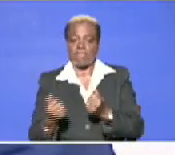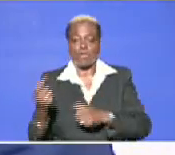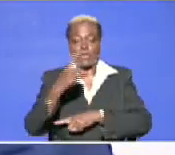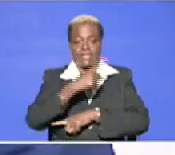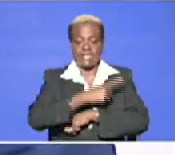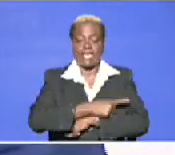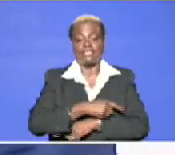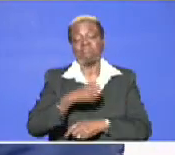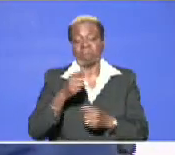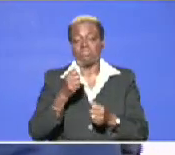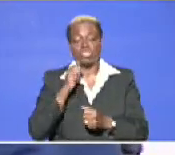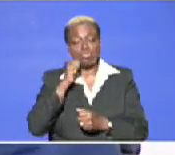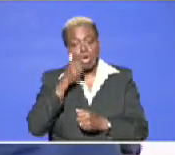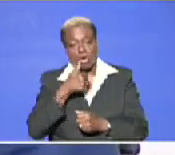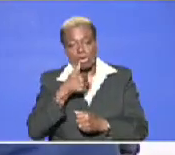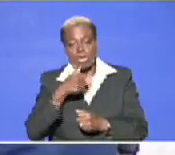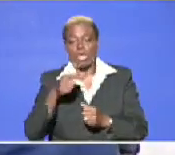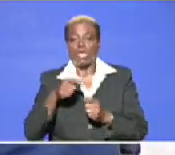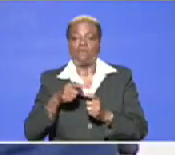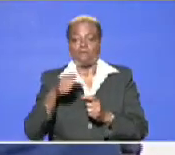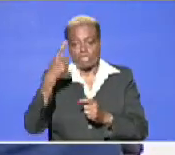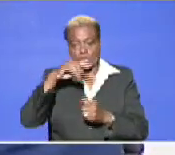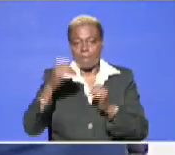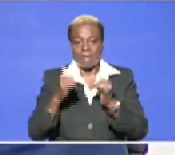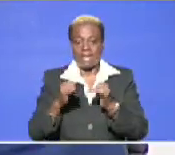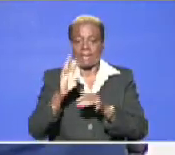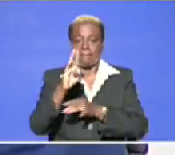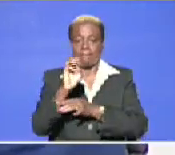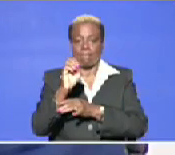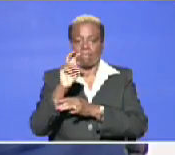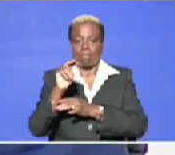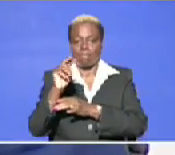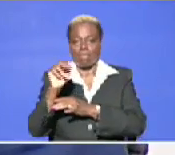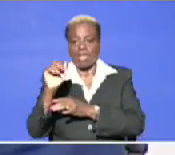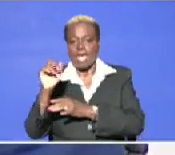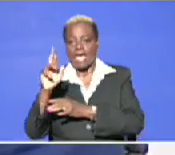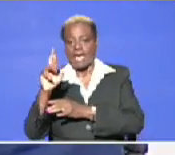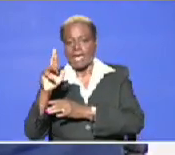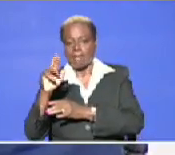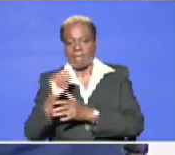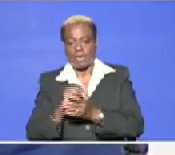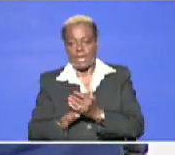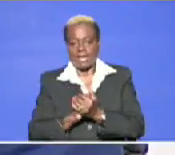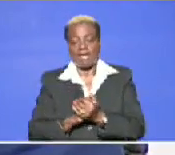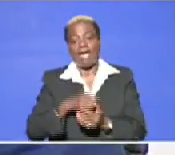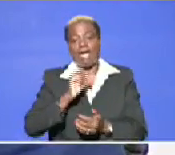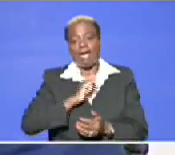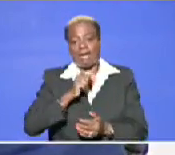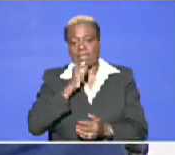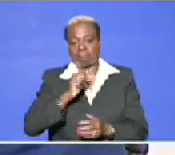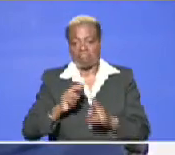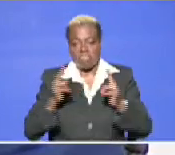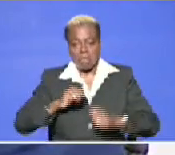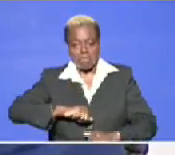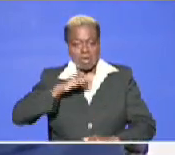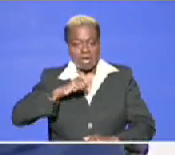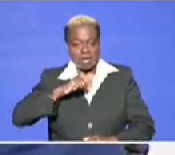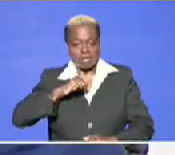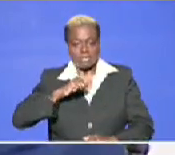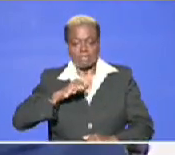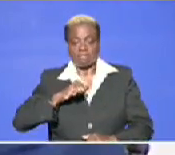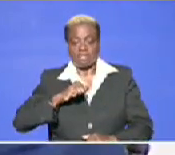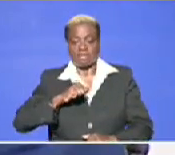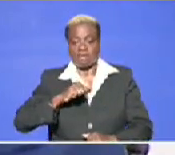face Bonaire. But again, these guys, I'm extremely proud of these guys. They put in a lot of